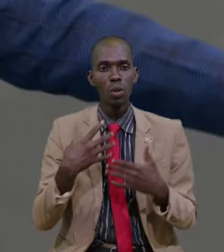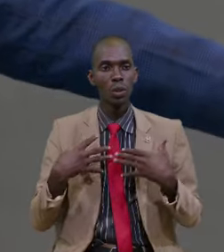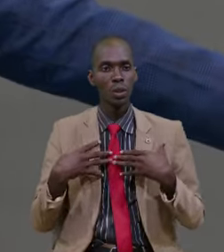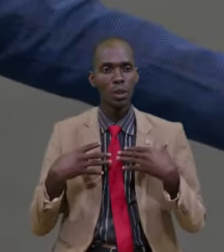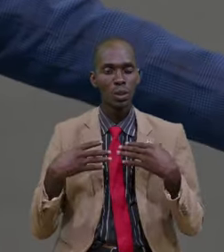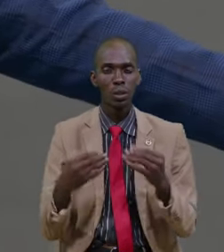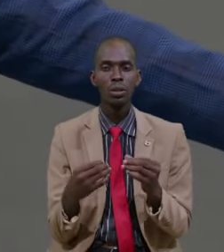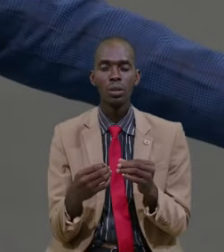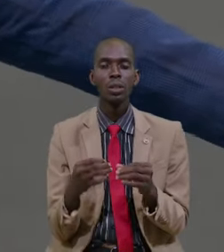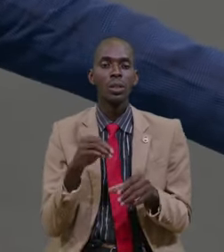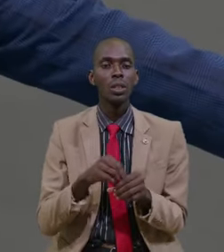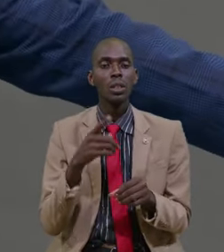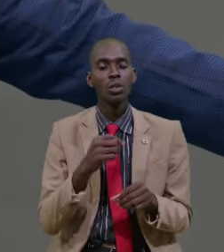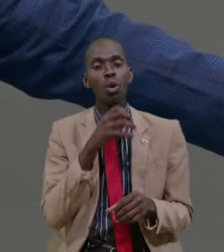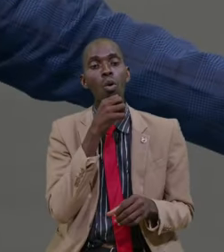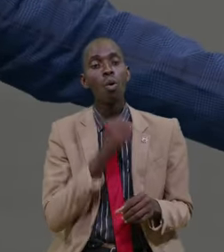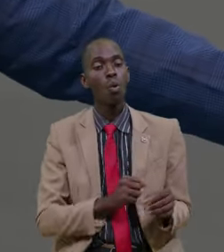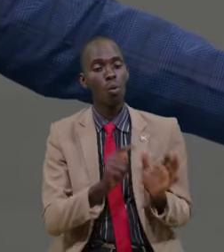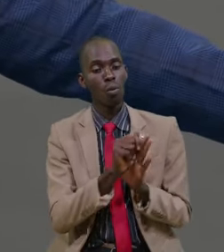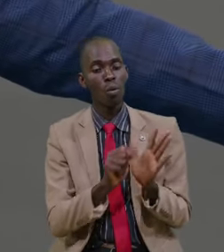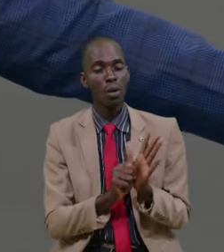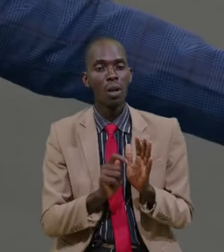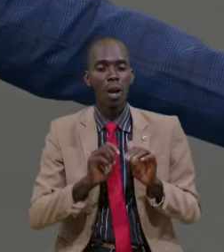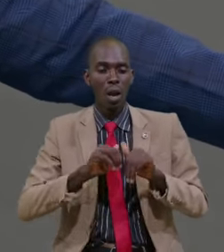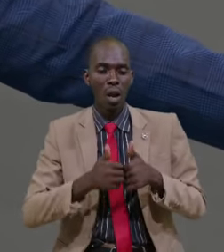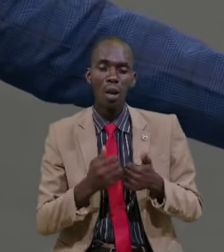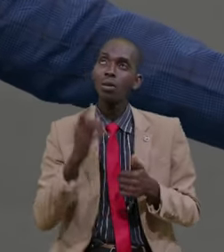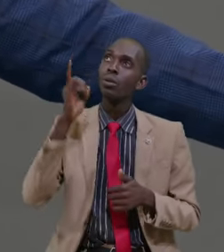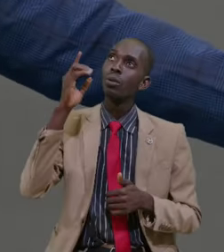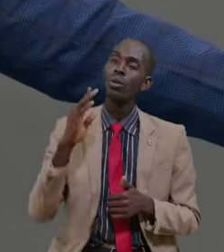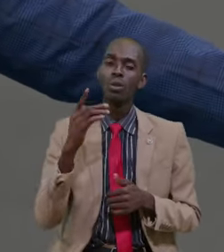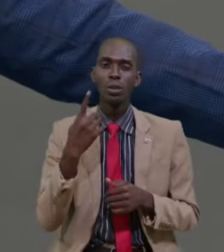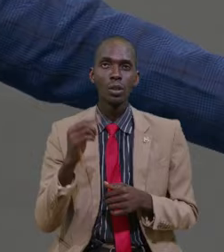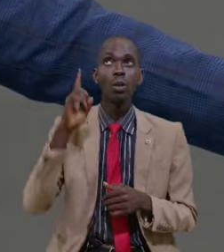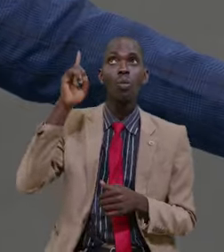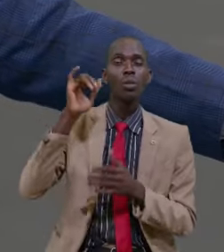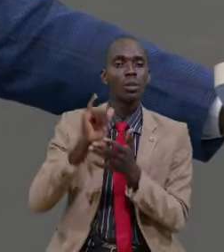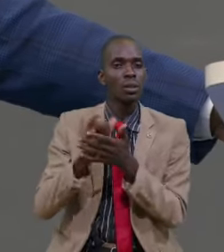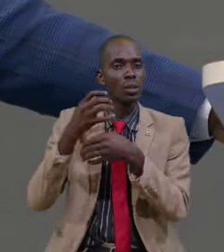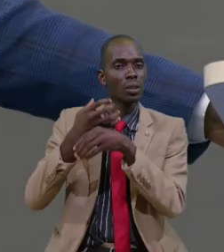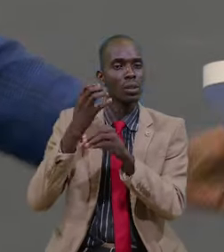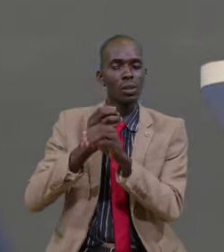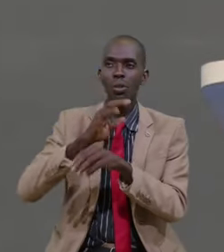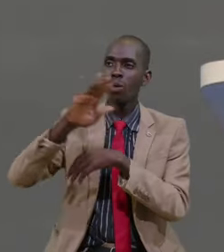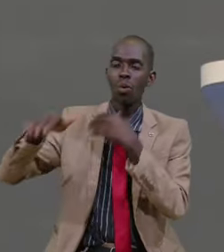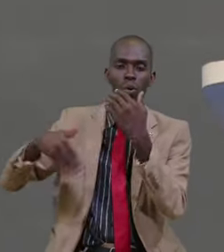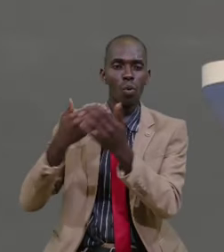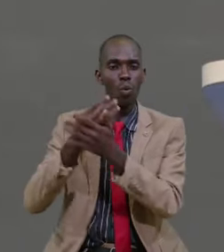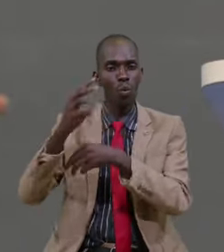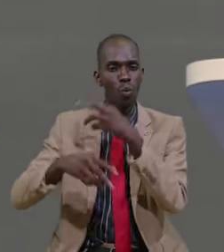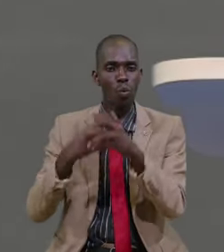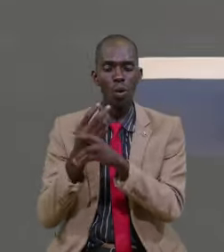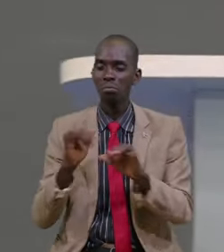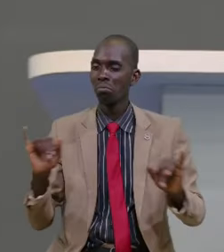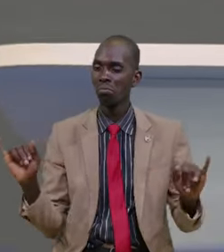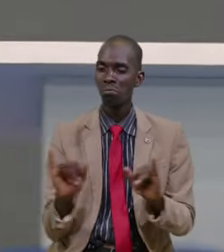Old Testament, how God, the one that created the whole universe, the same forever,